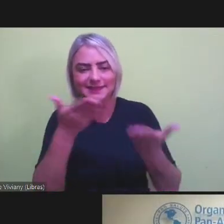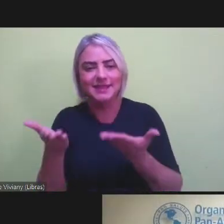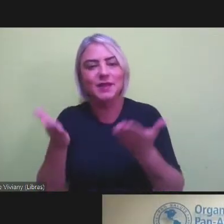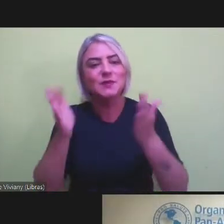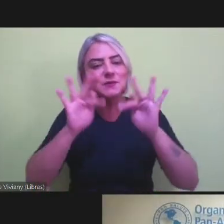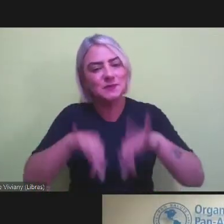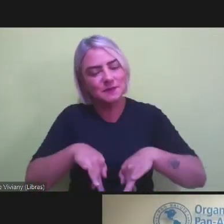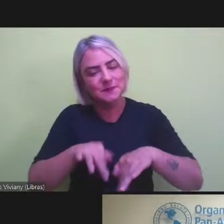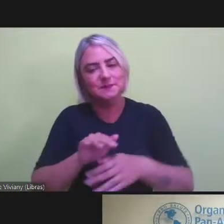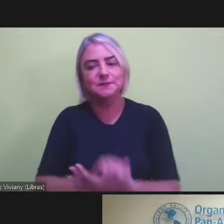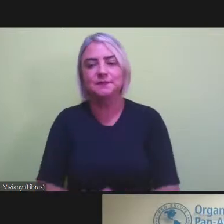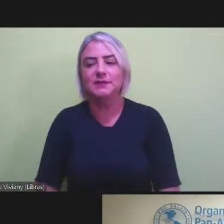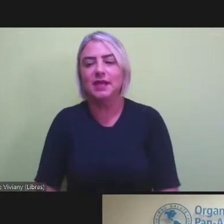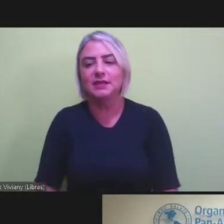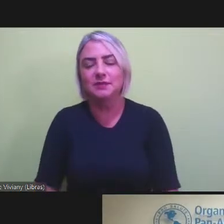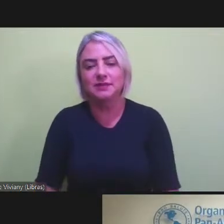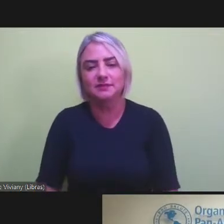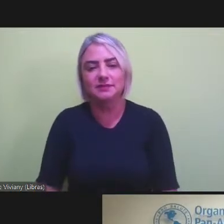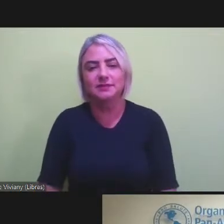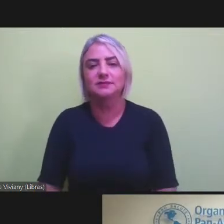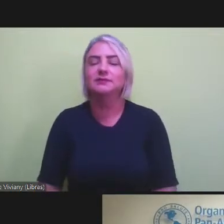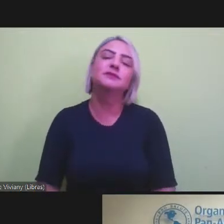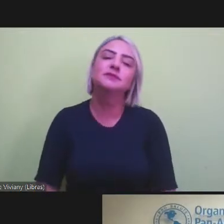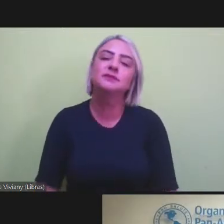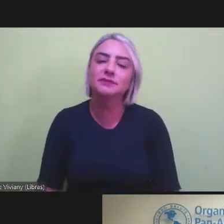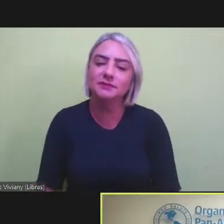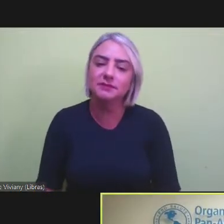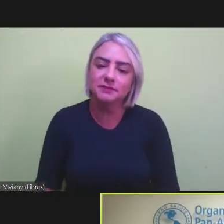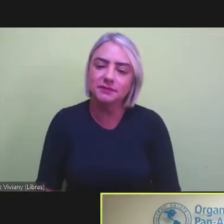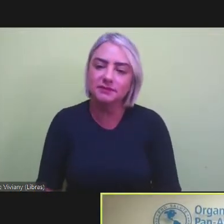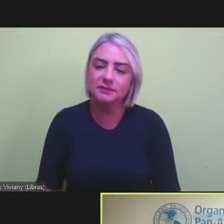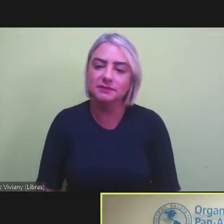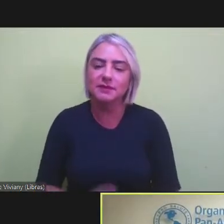now to finish with our seminar.